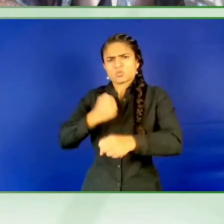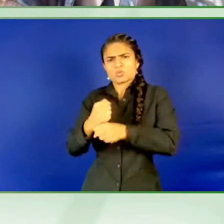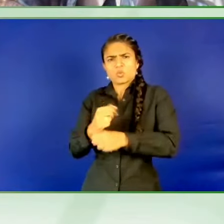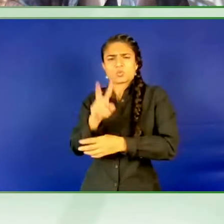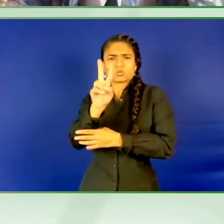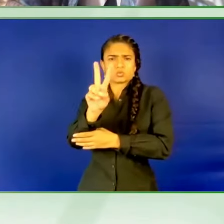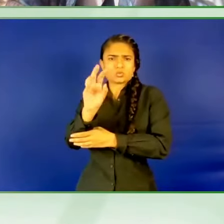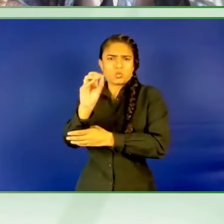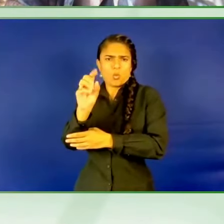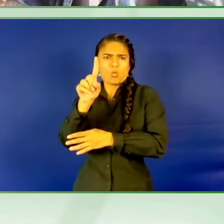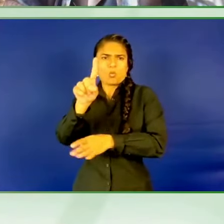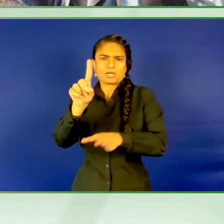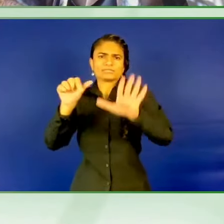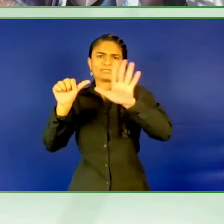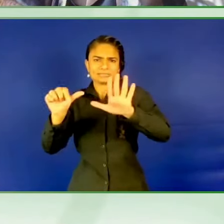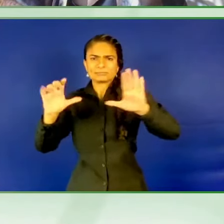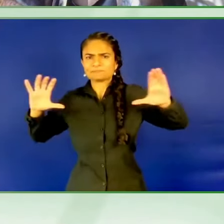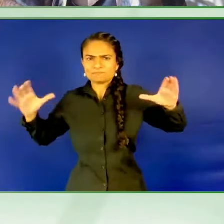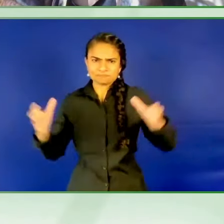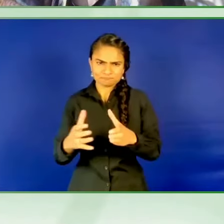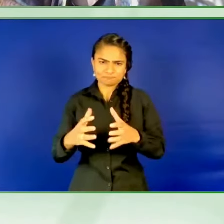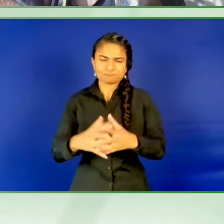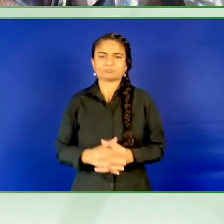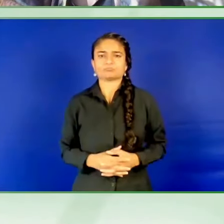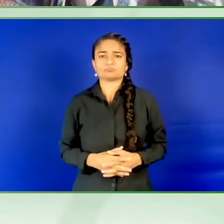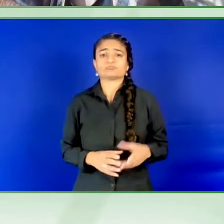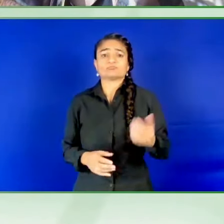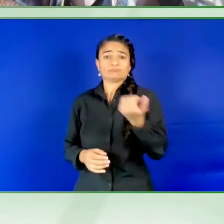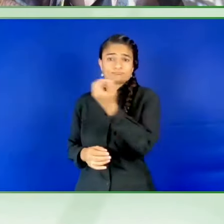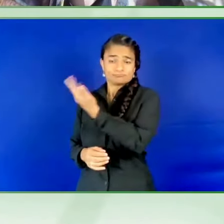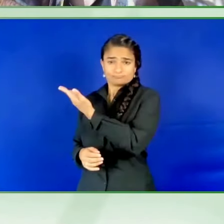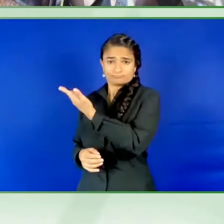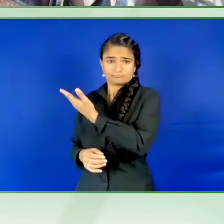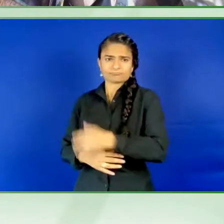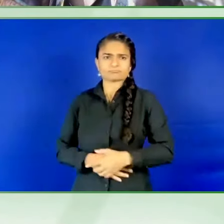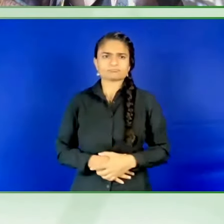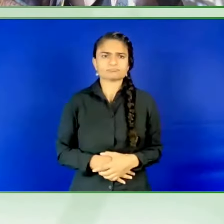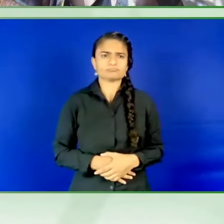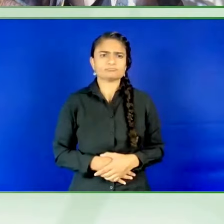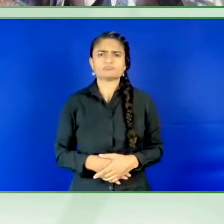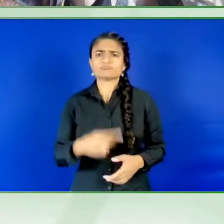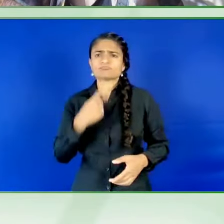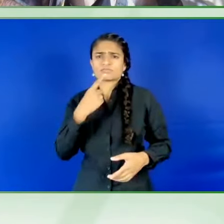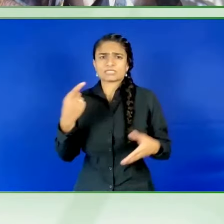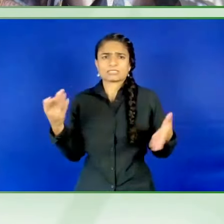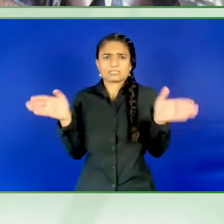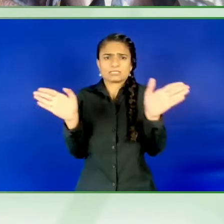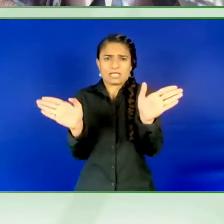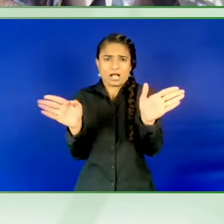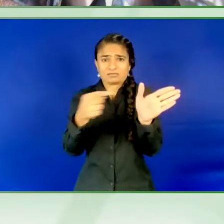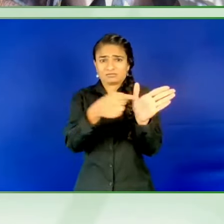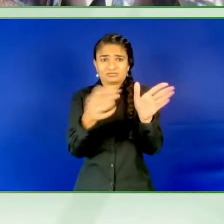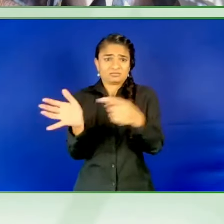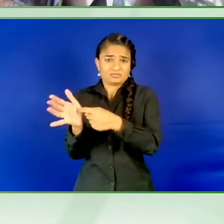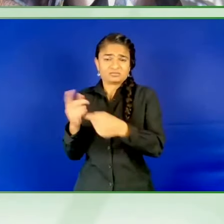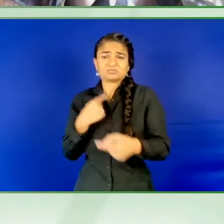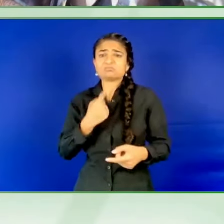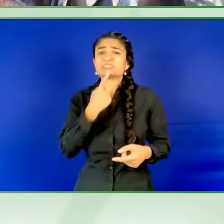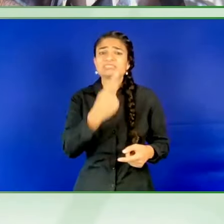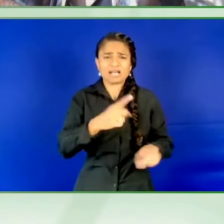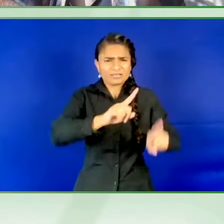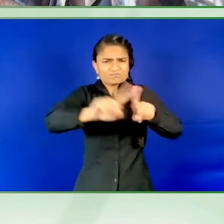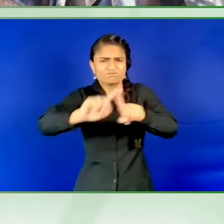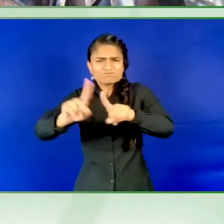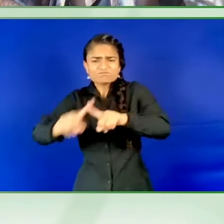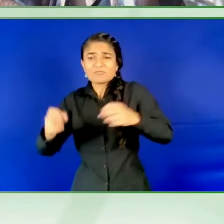accompanied with activities which help the AstroBBI teachers to introduce complex concepts as galaxies. We